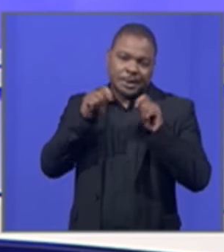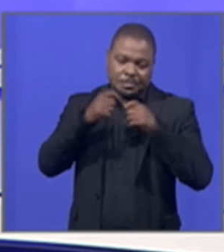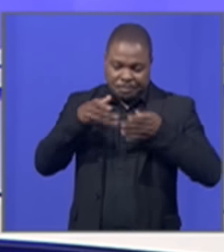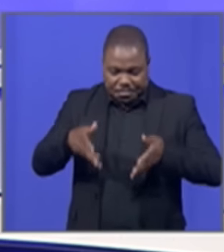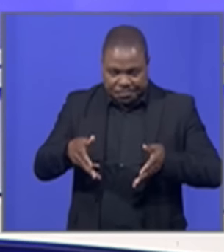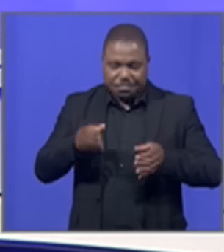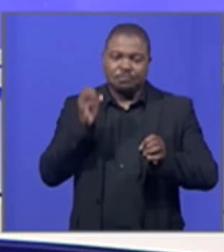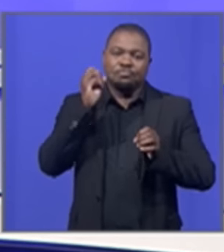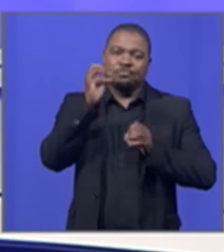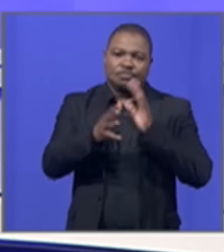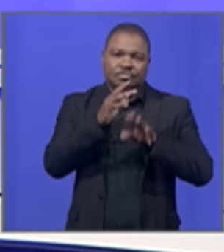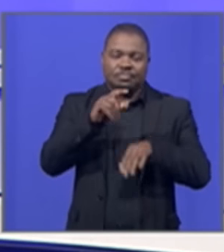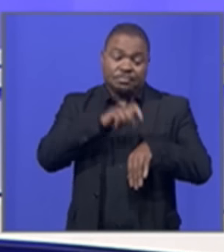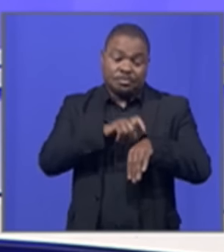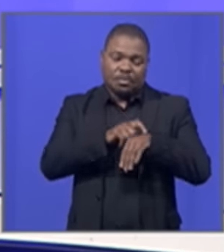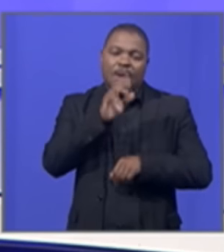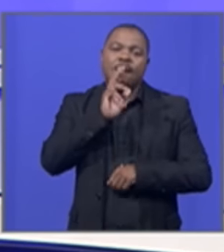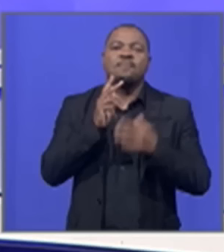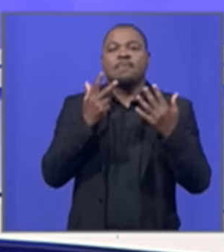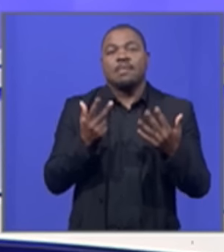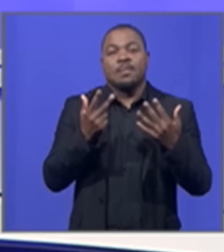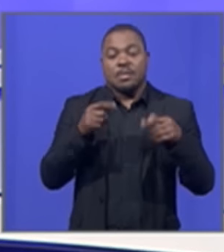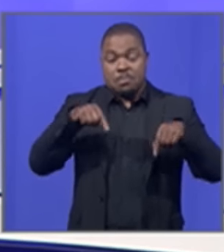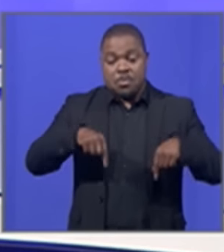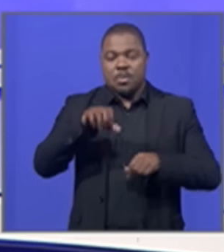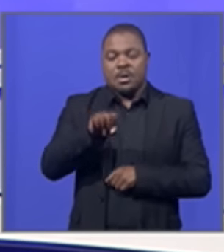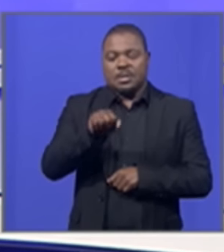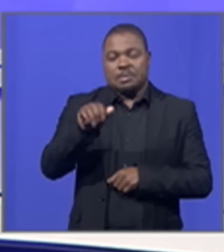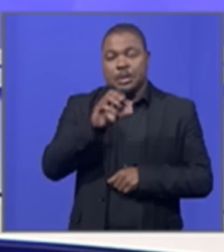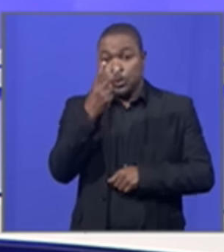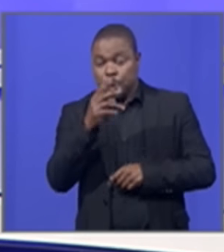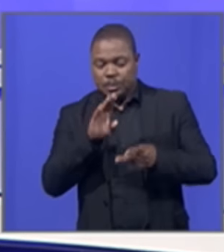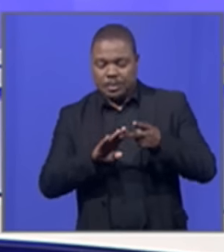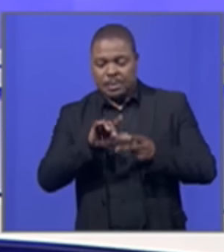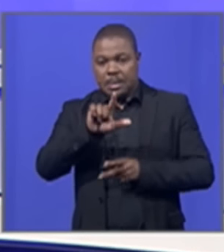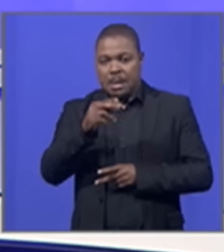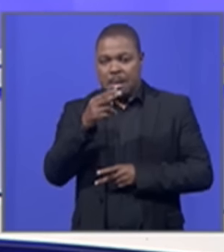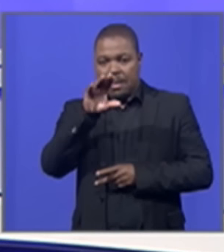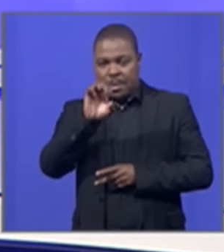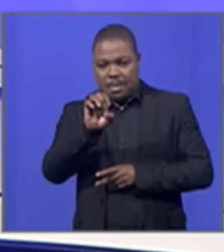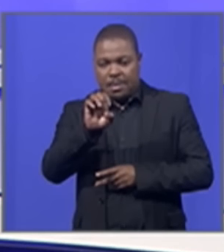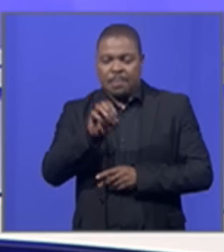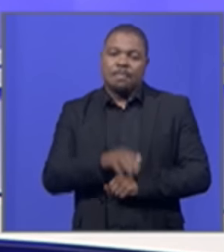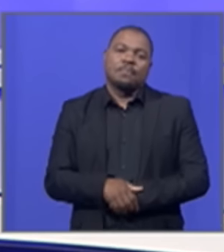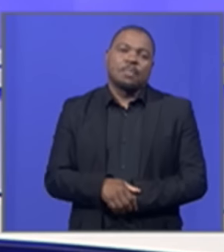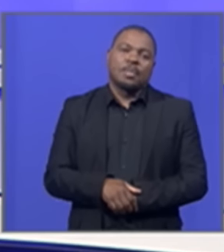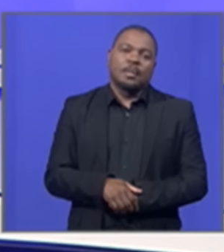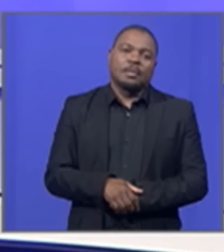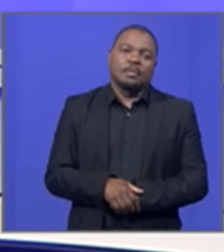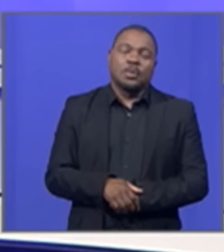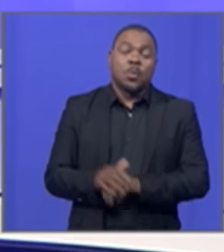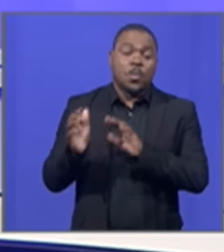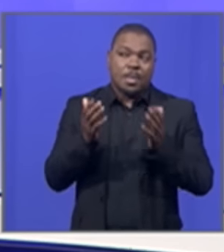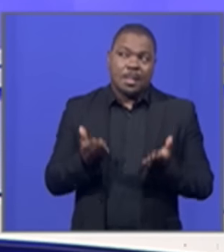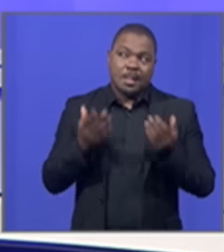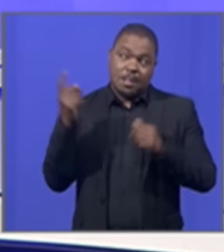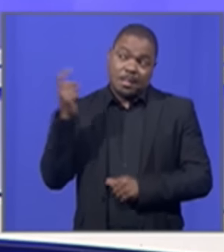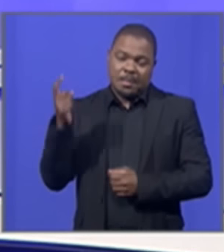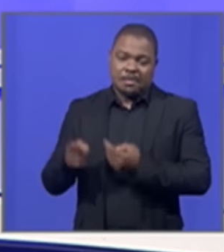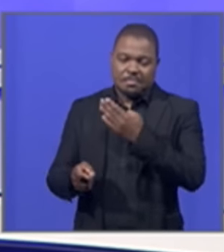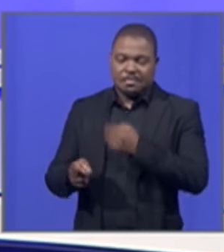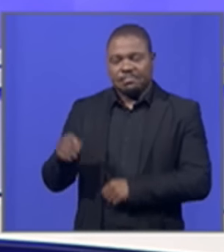lefa tšona ka seripagare go tša go iri ya boseswai mo go SABC 2 le go SABC le hae go sasa ga bjale go latela kakanyo ya maemo a